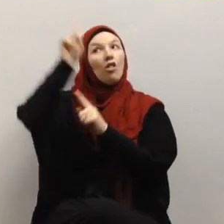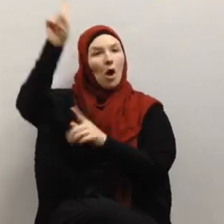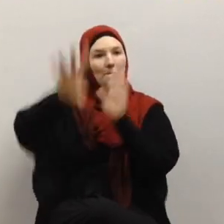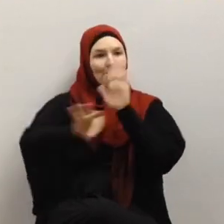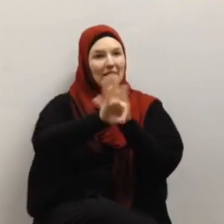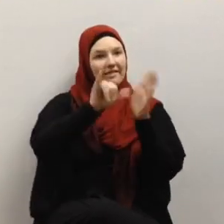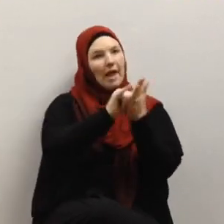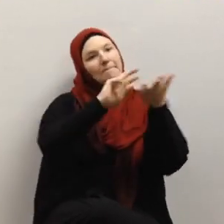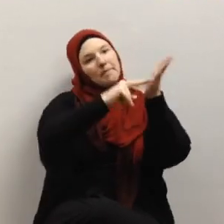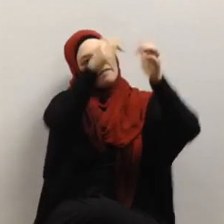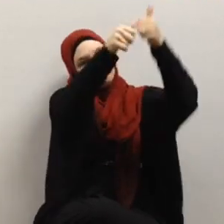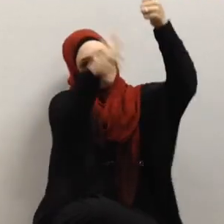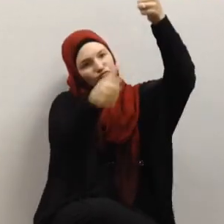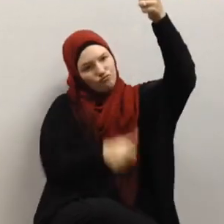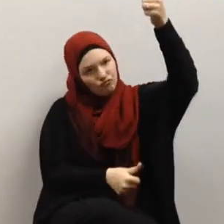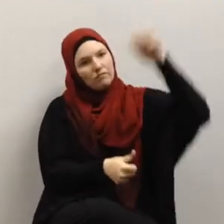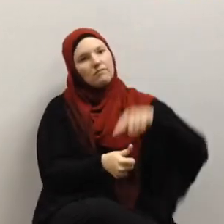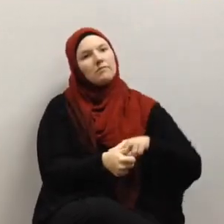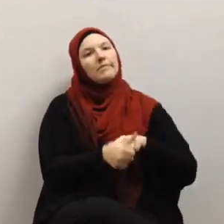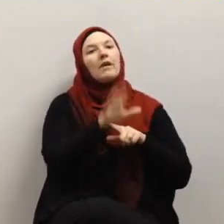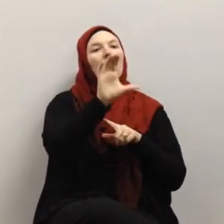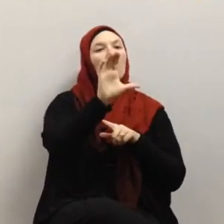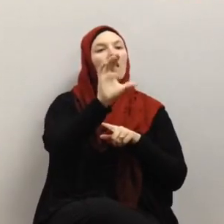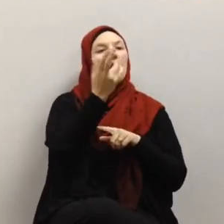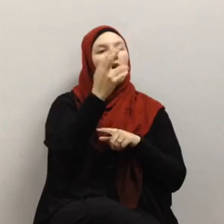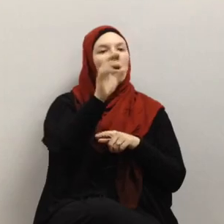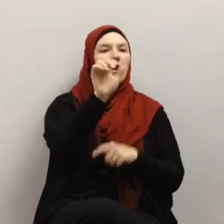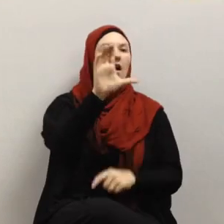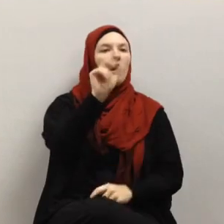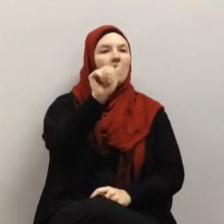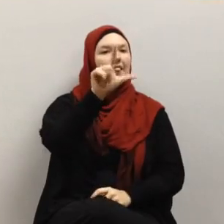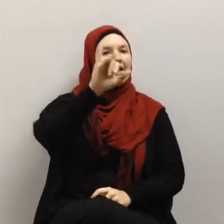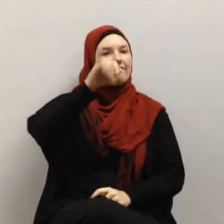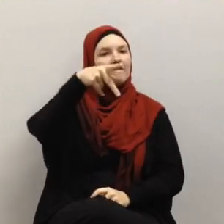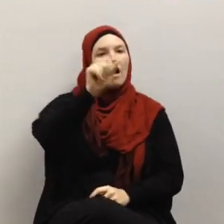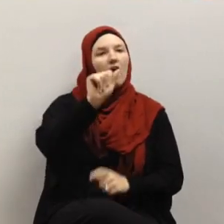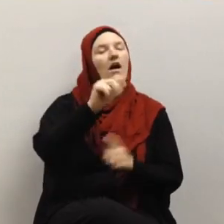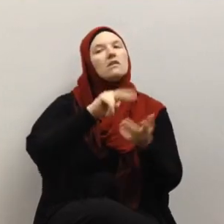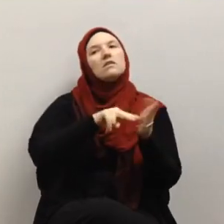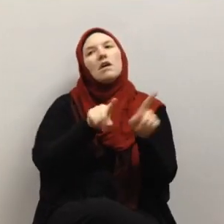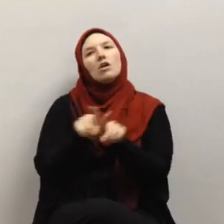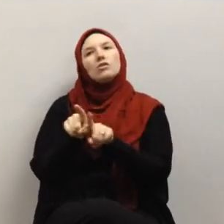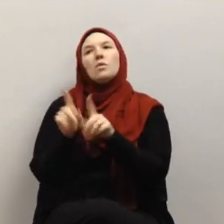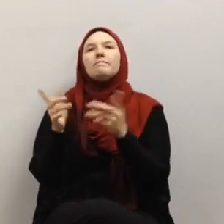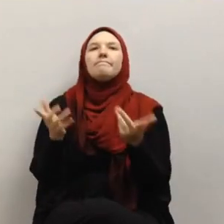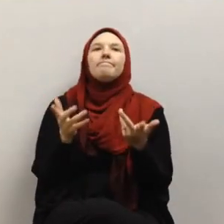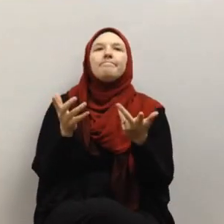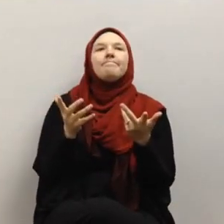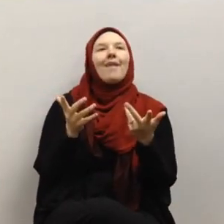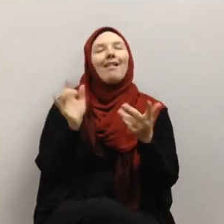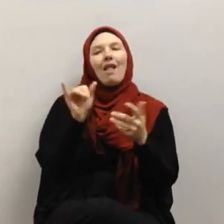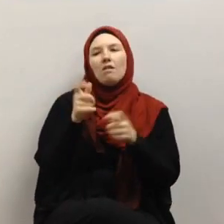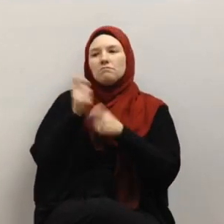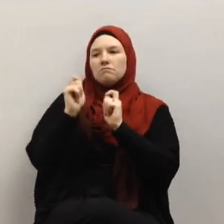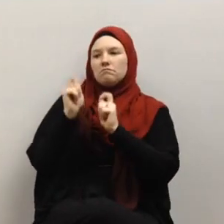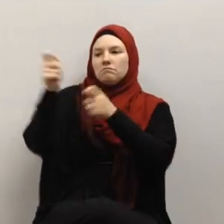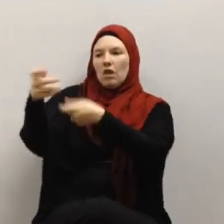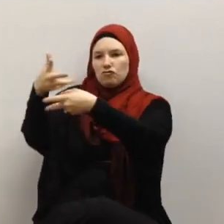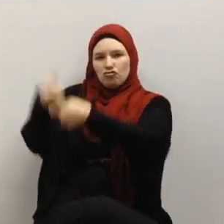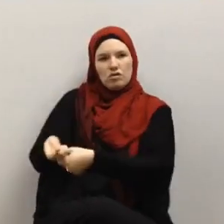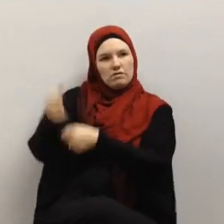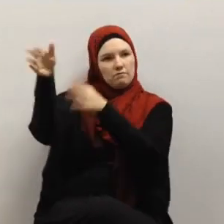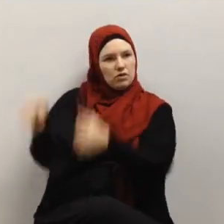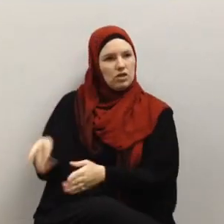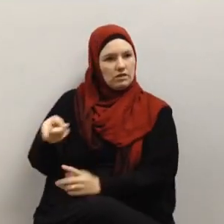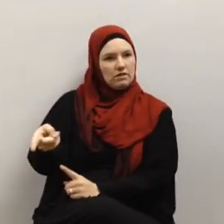to succeed. Khalifa is also a steward, somebody that you entrust with something.